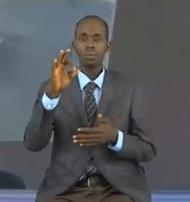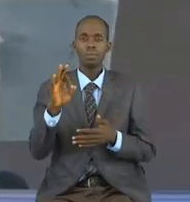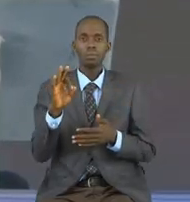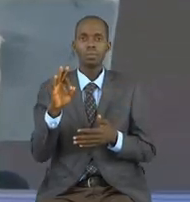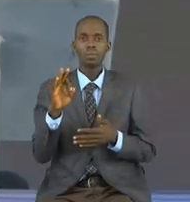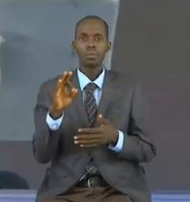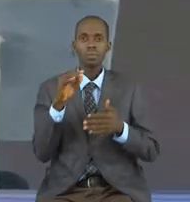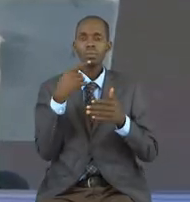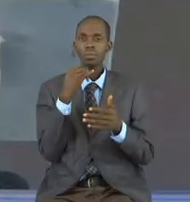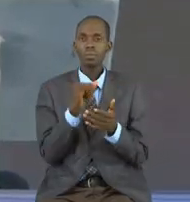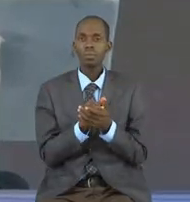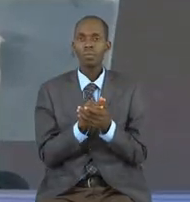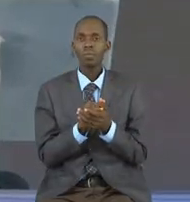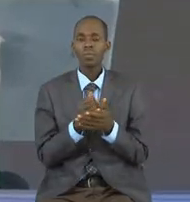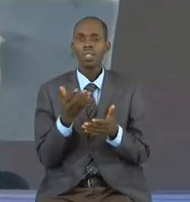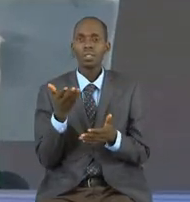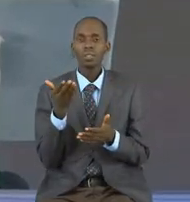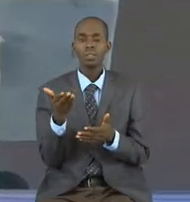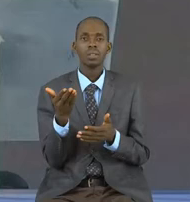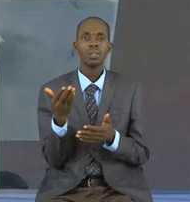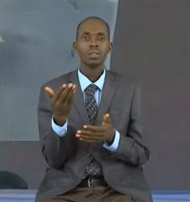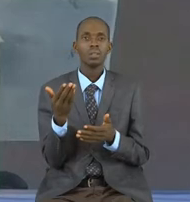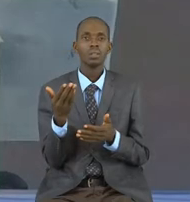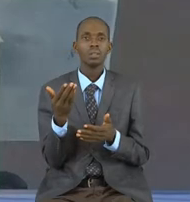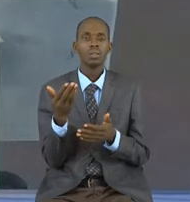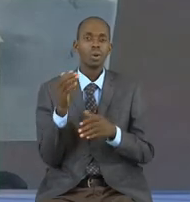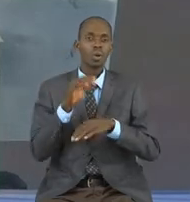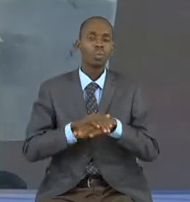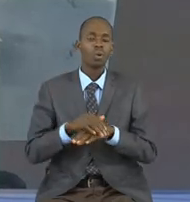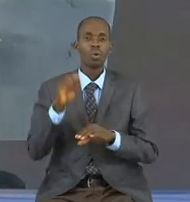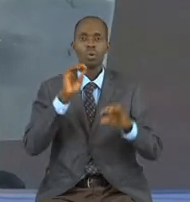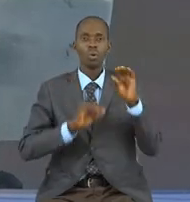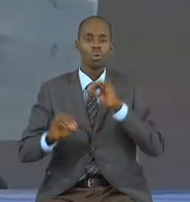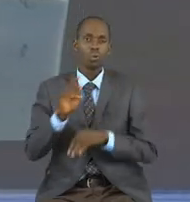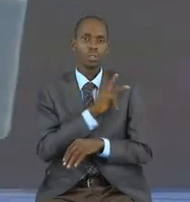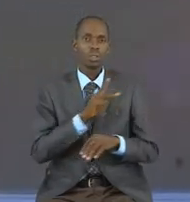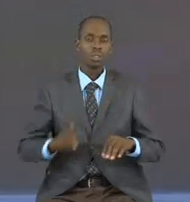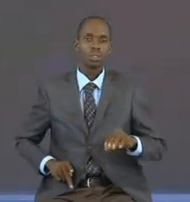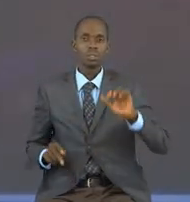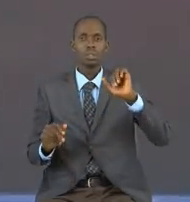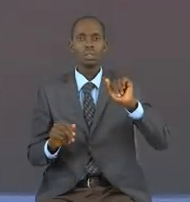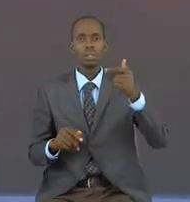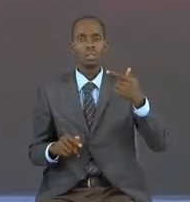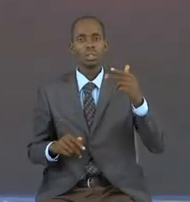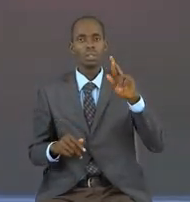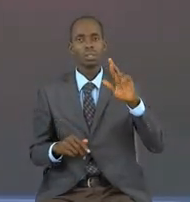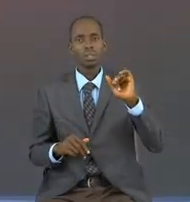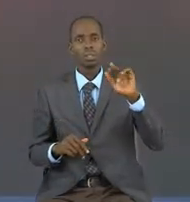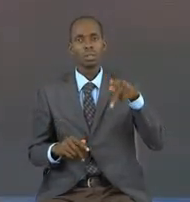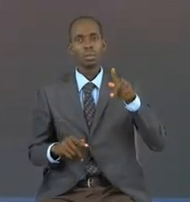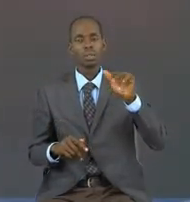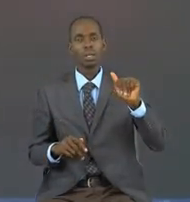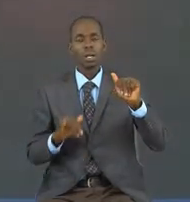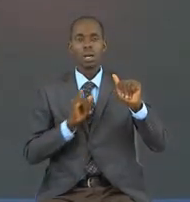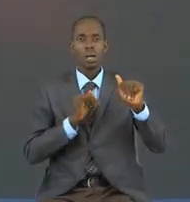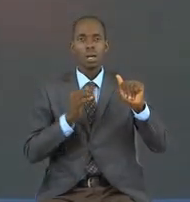said, thereupon, O King Agrippa, I was not disobedient unto